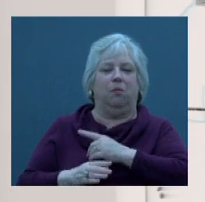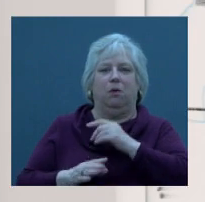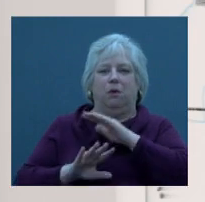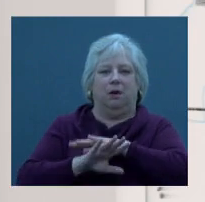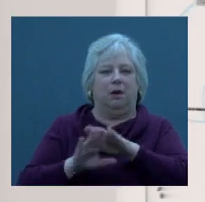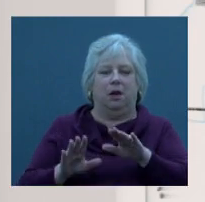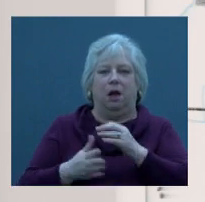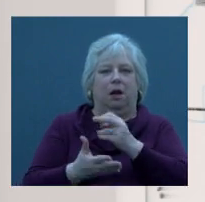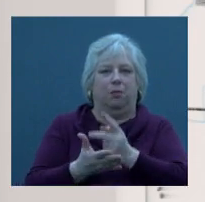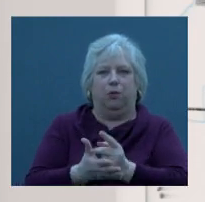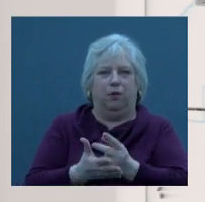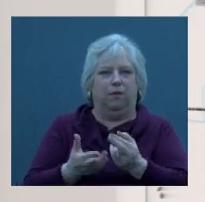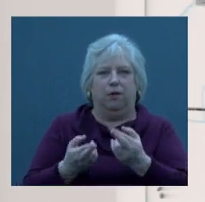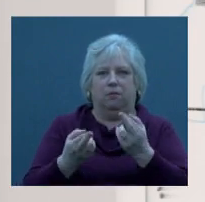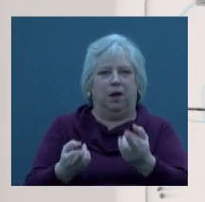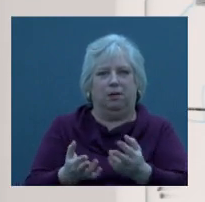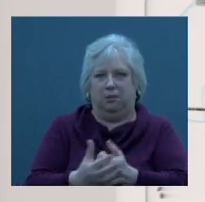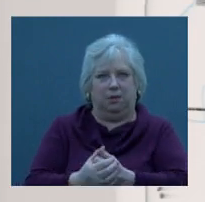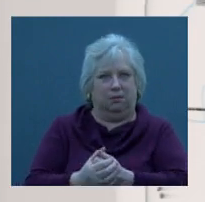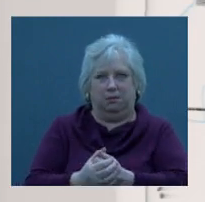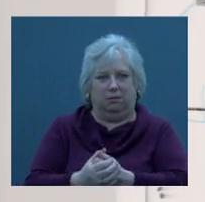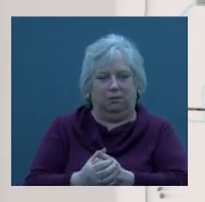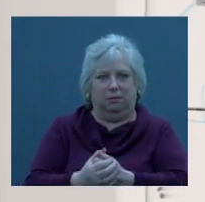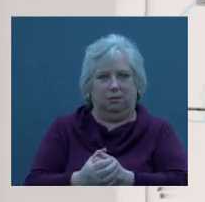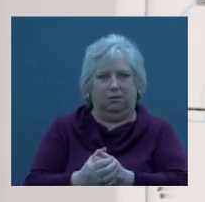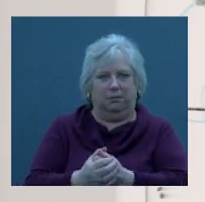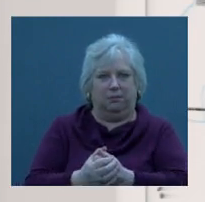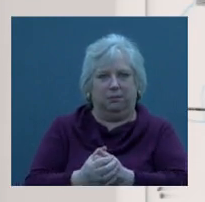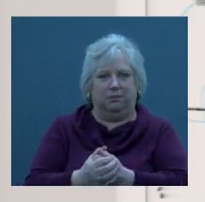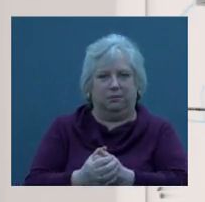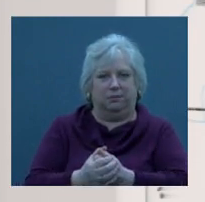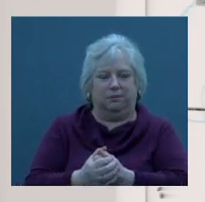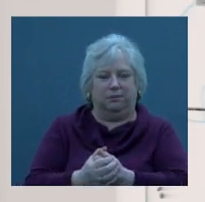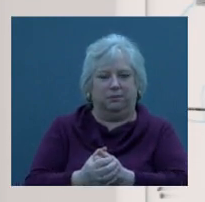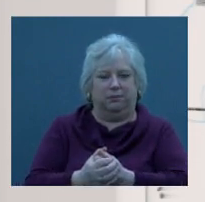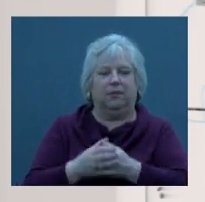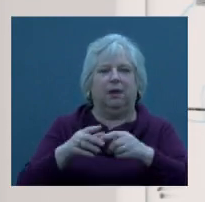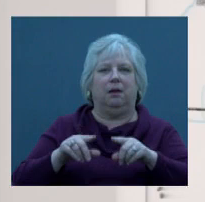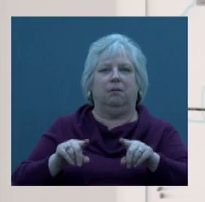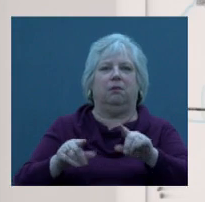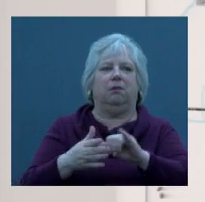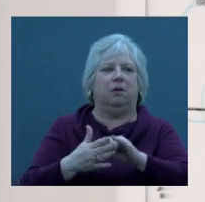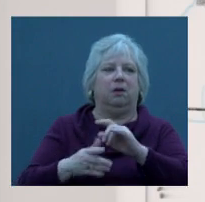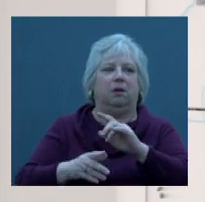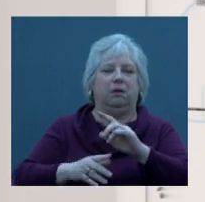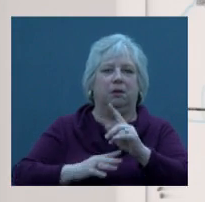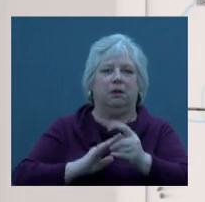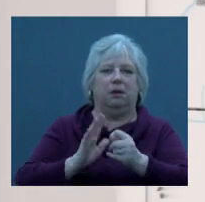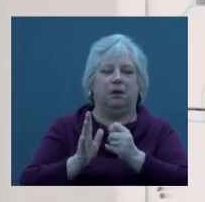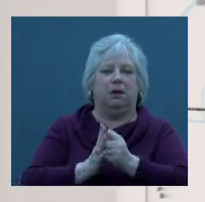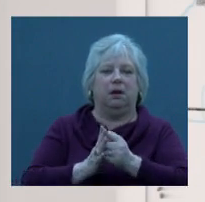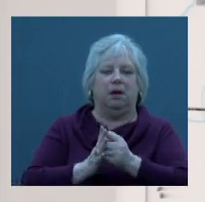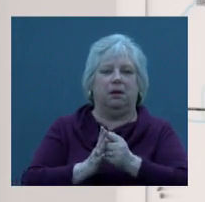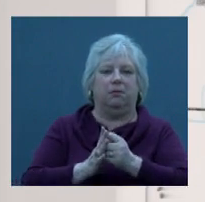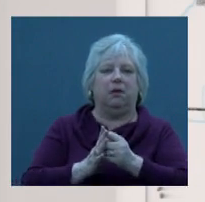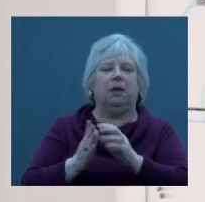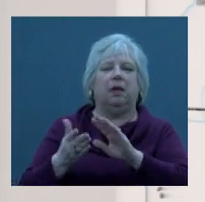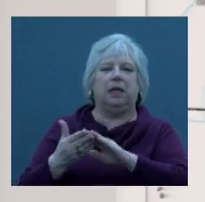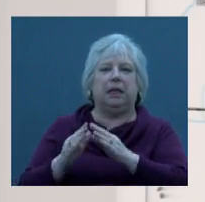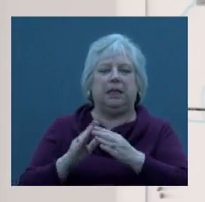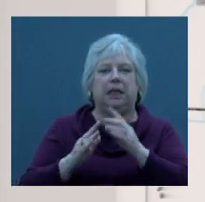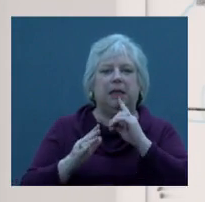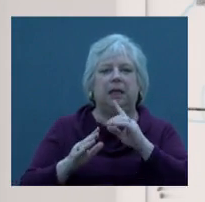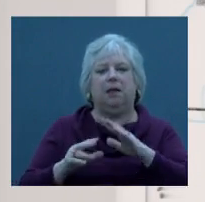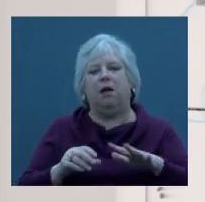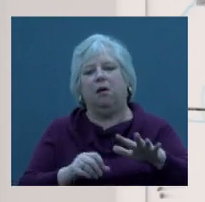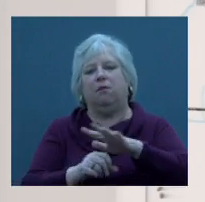not approve the recommendation. And in that length of time, and subsequent to that, too, the city did the